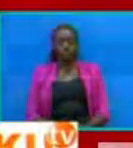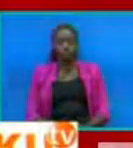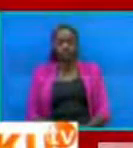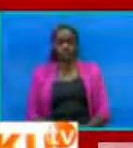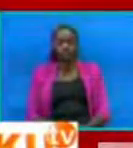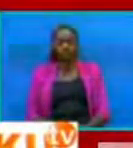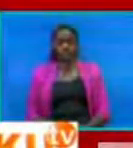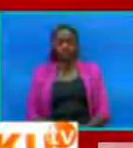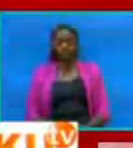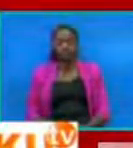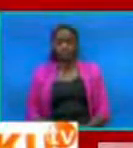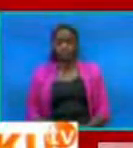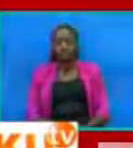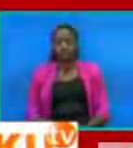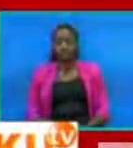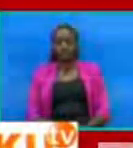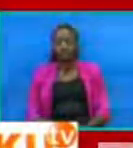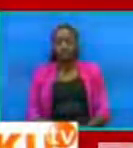So,